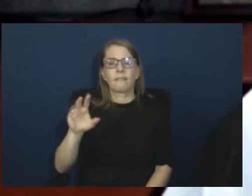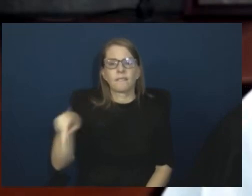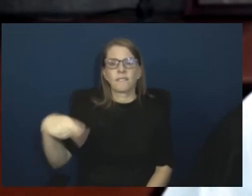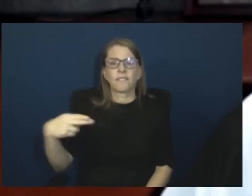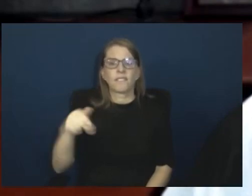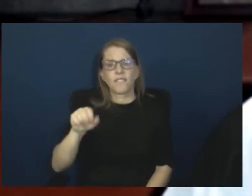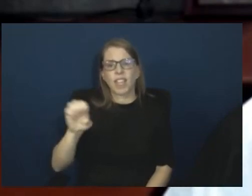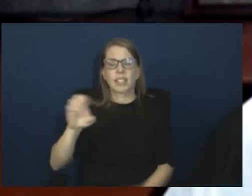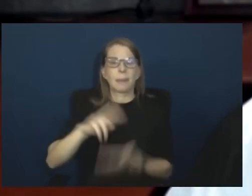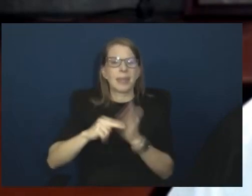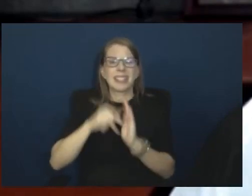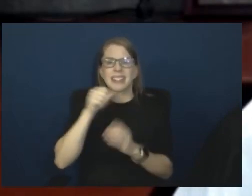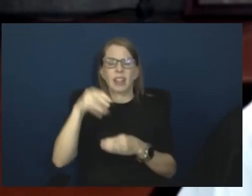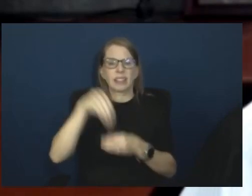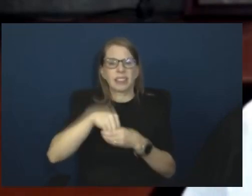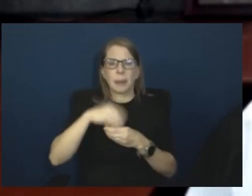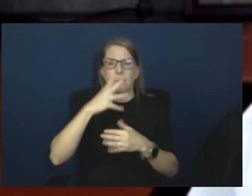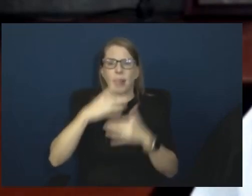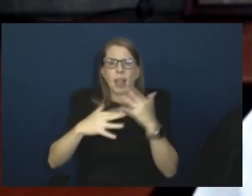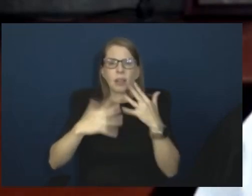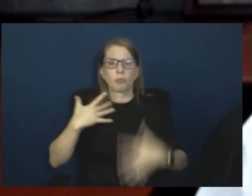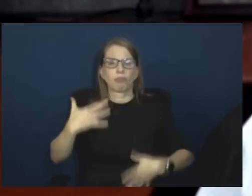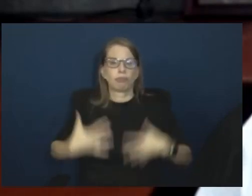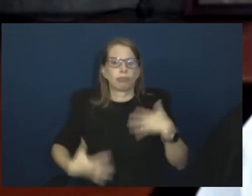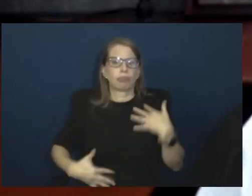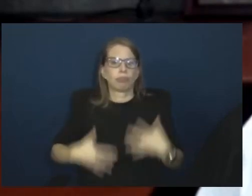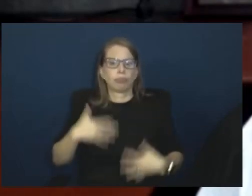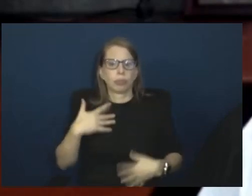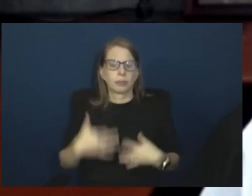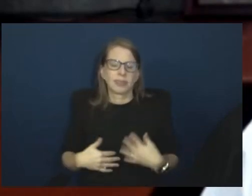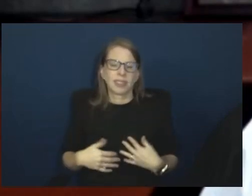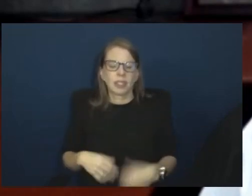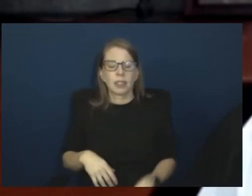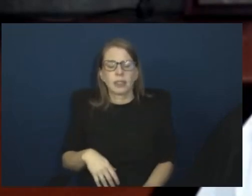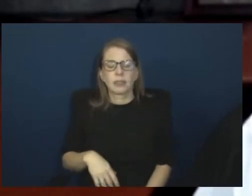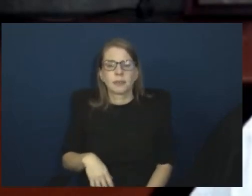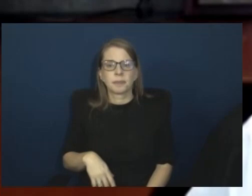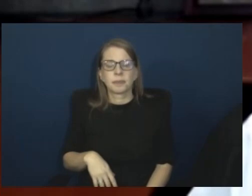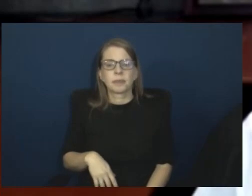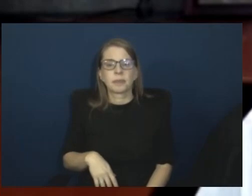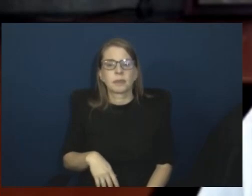circulating in the blood, at least not in high amounts. So if you